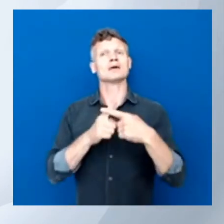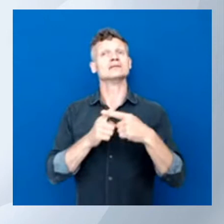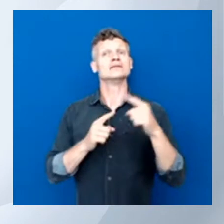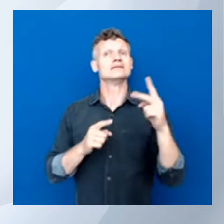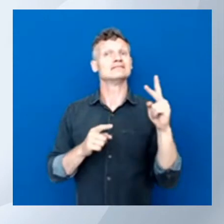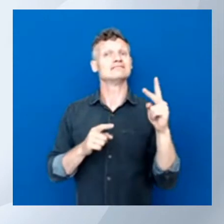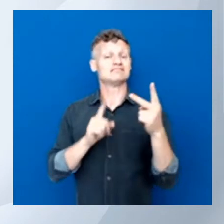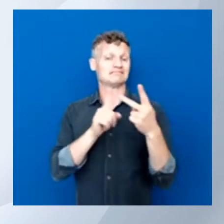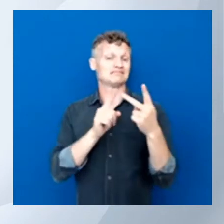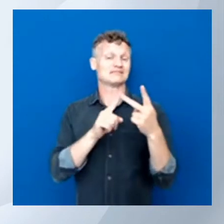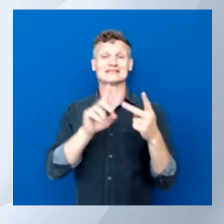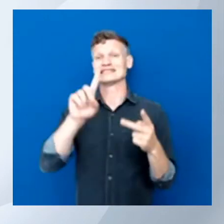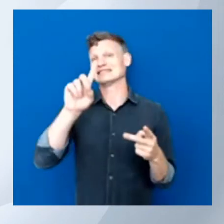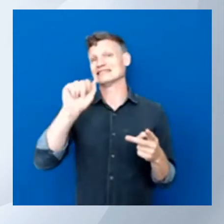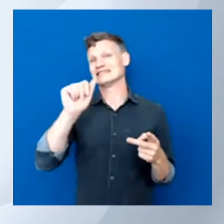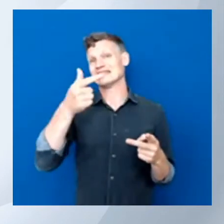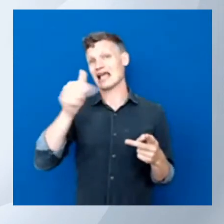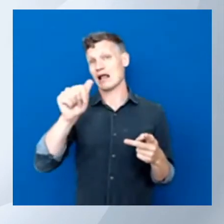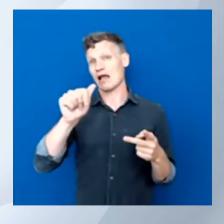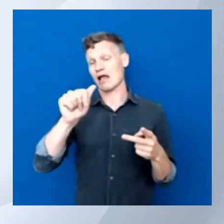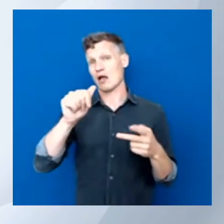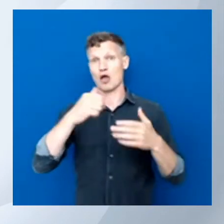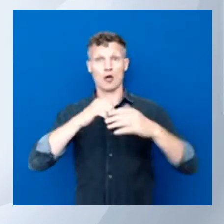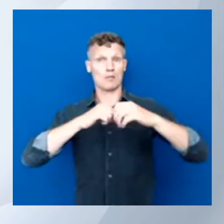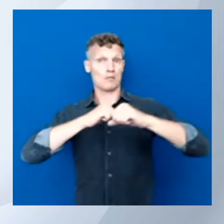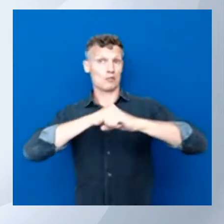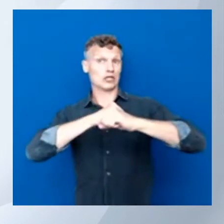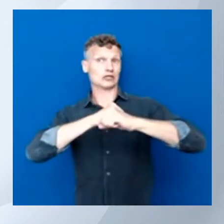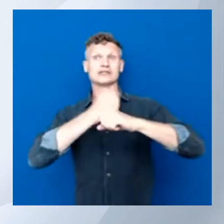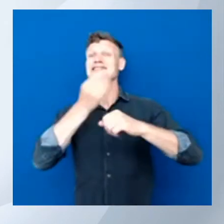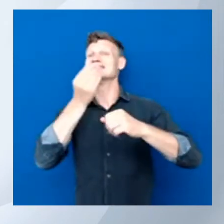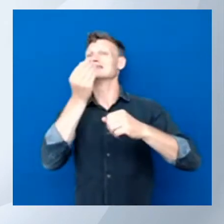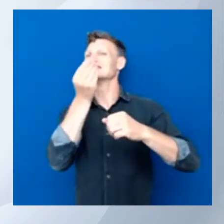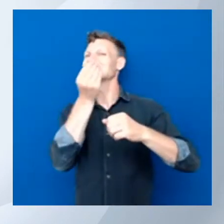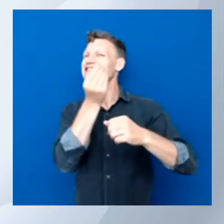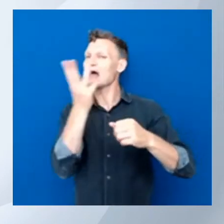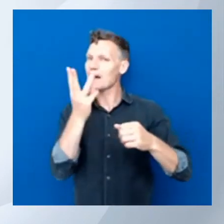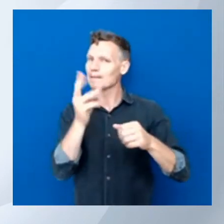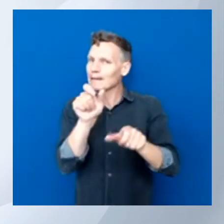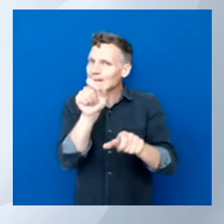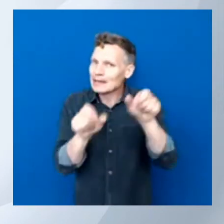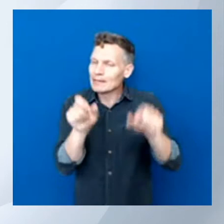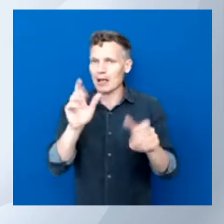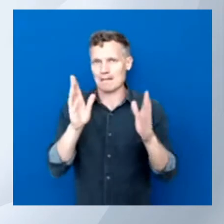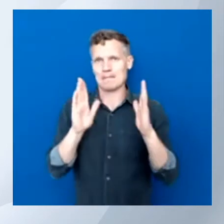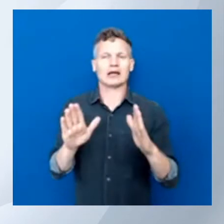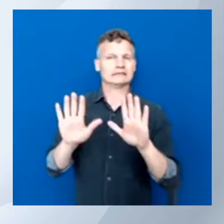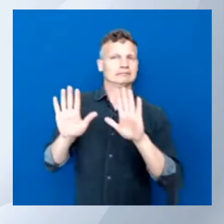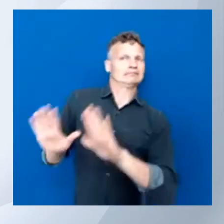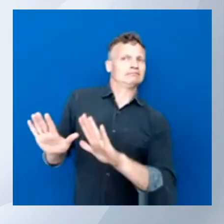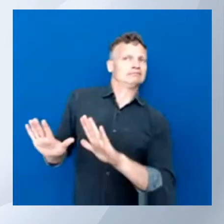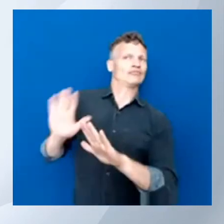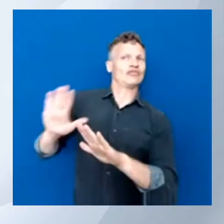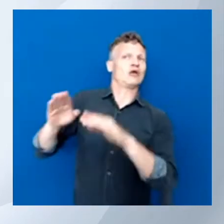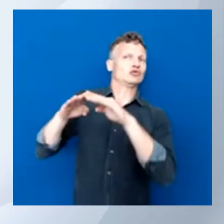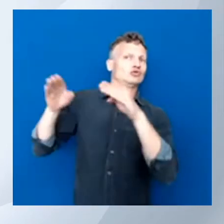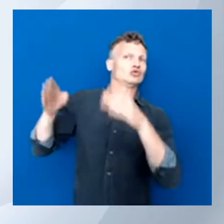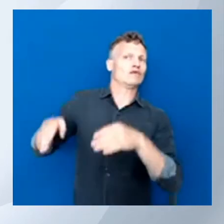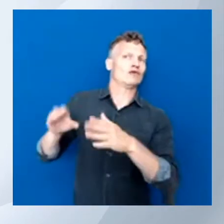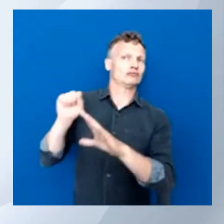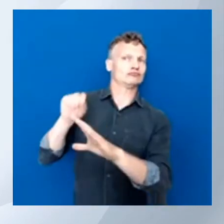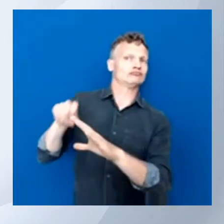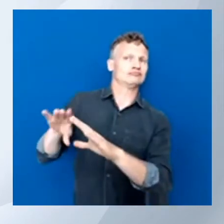certain users' data in certain locations. So we need to bake some geographical element into our systems. I think probably the